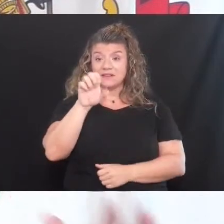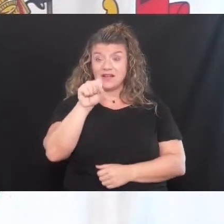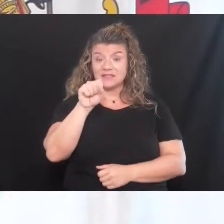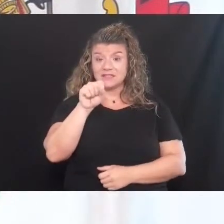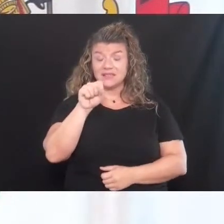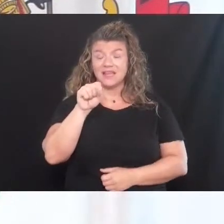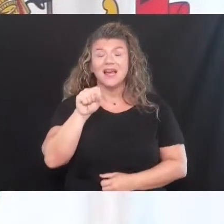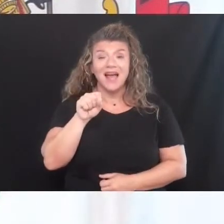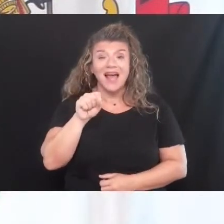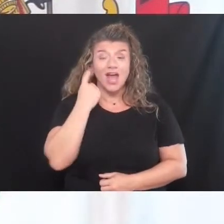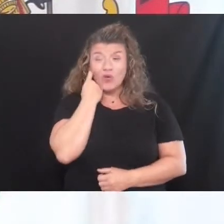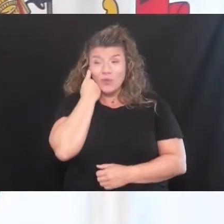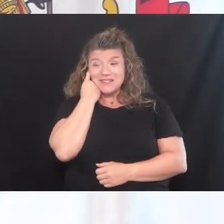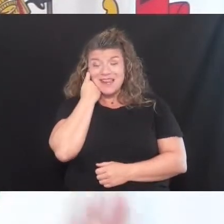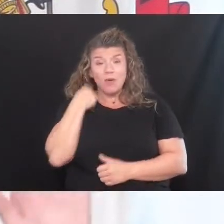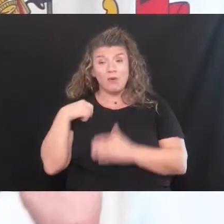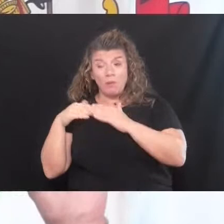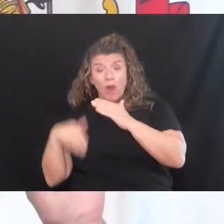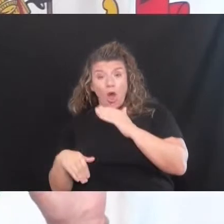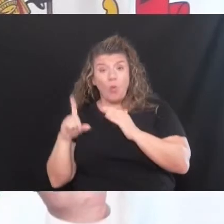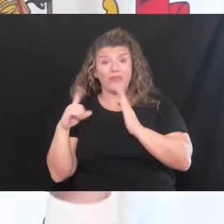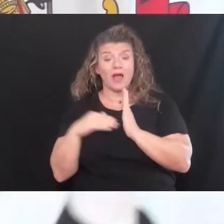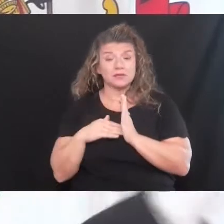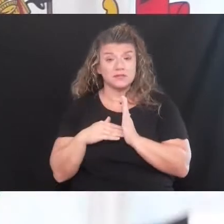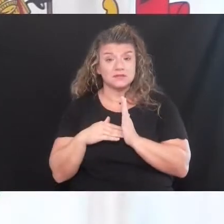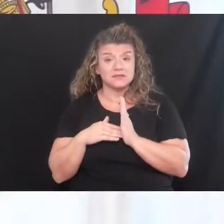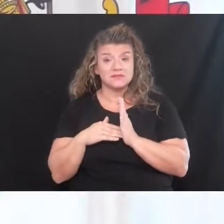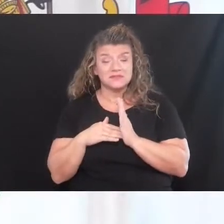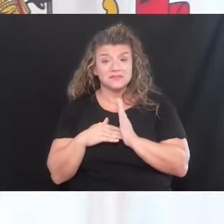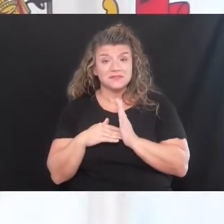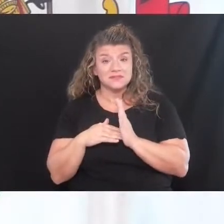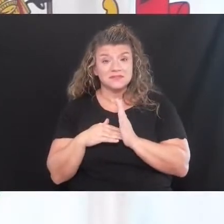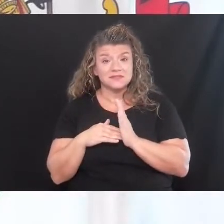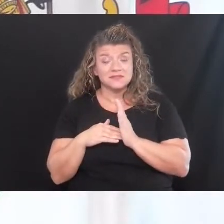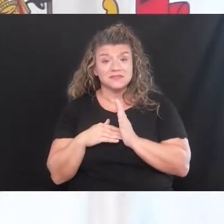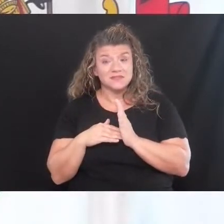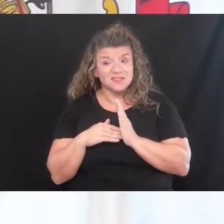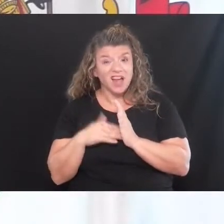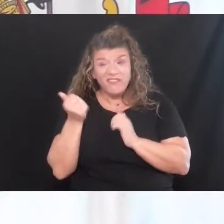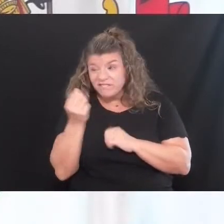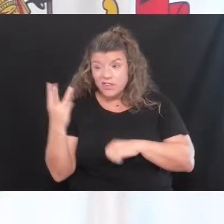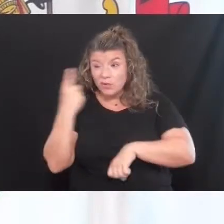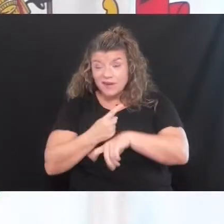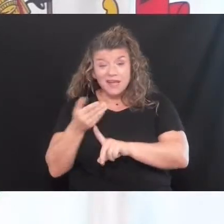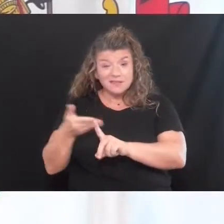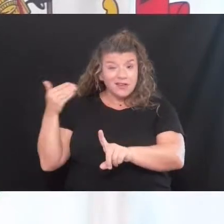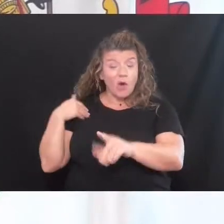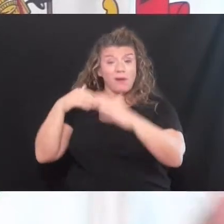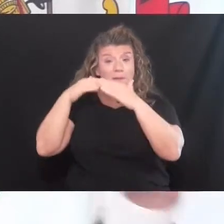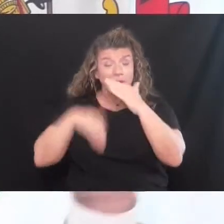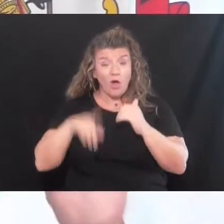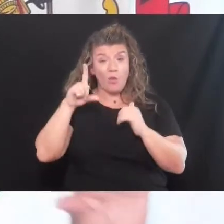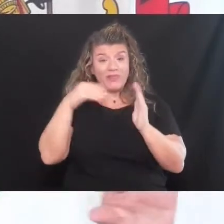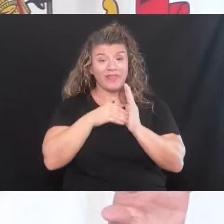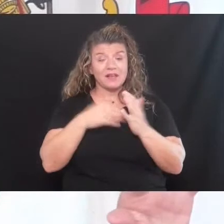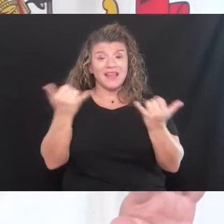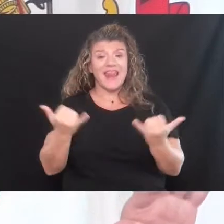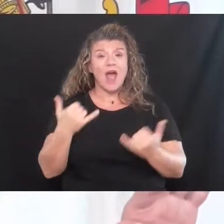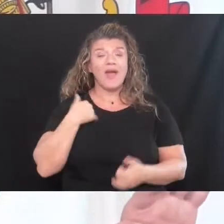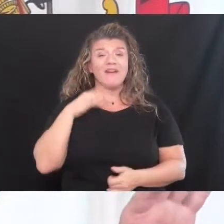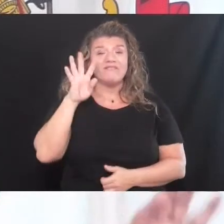got below 1,000. Just a few days back, we were below 1,000. We're at 4,000